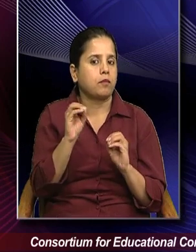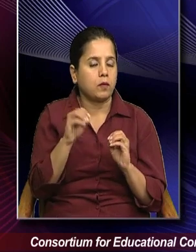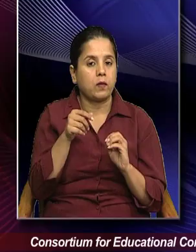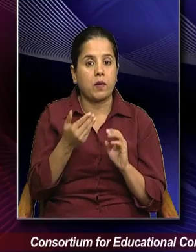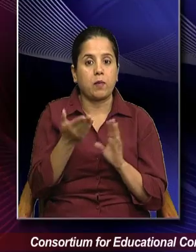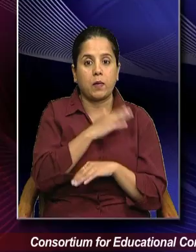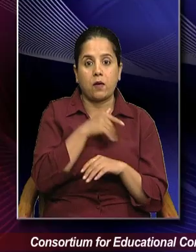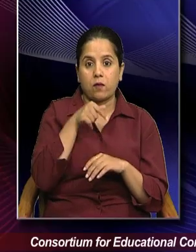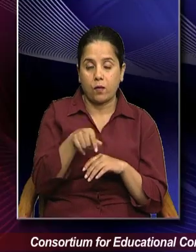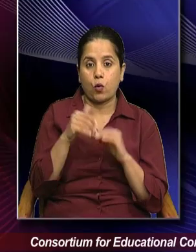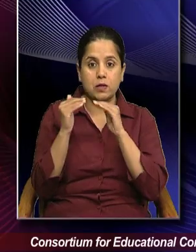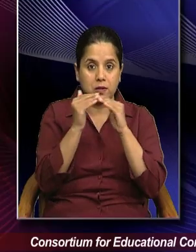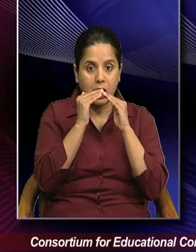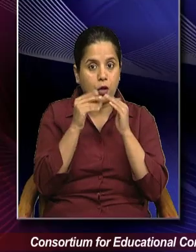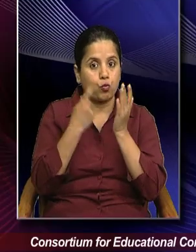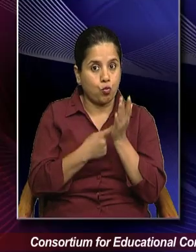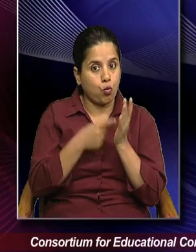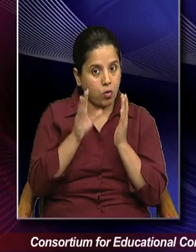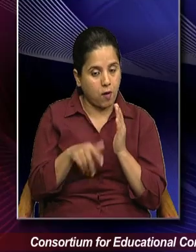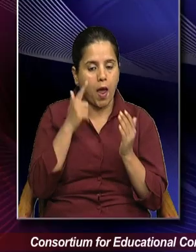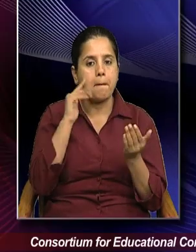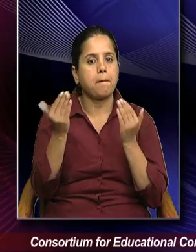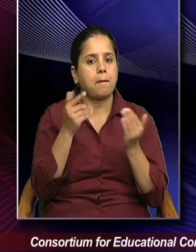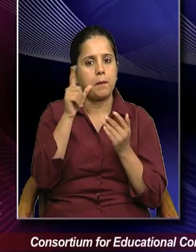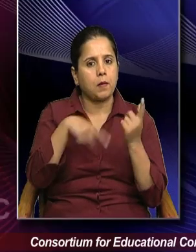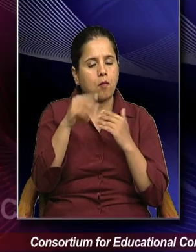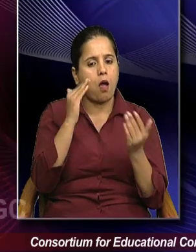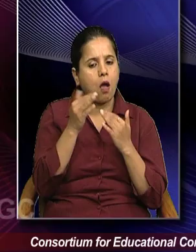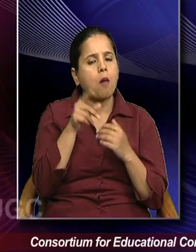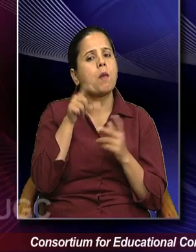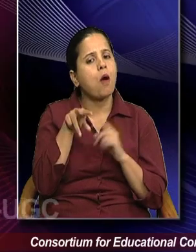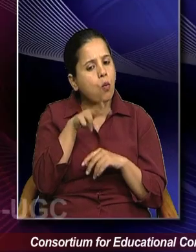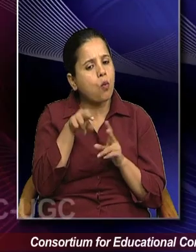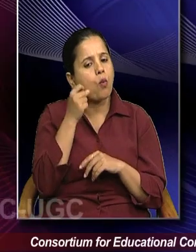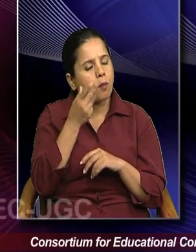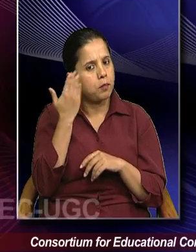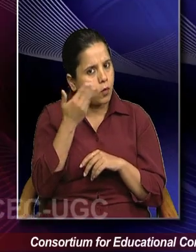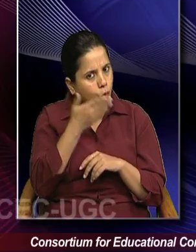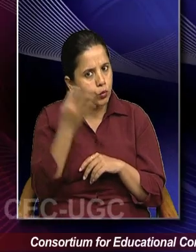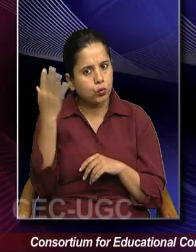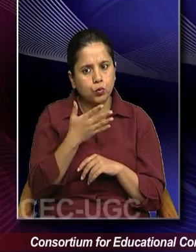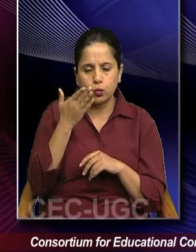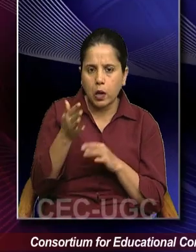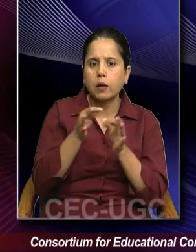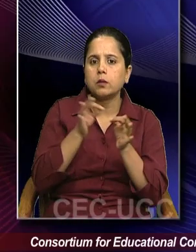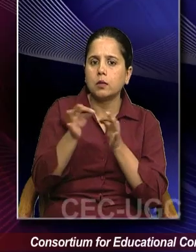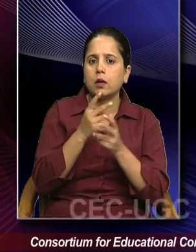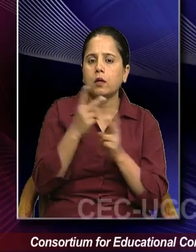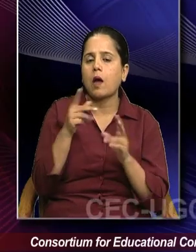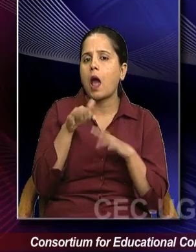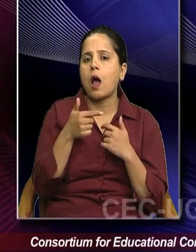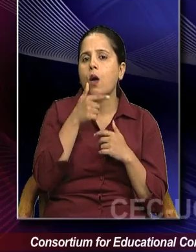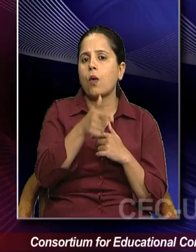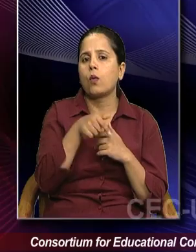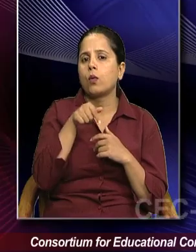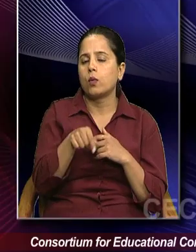previous standard or treatment. Help the audience understand the significance of new finding by explaining how it